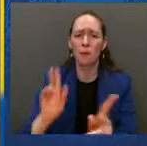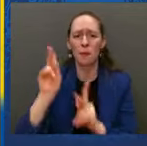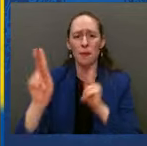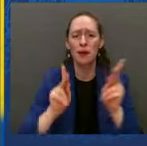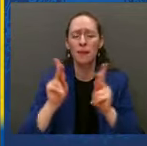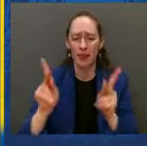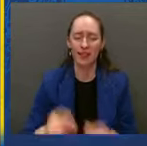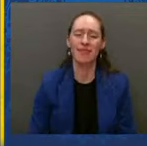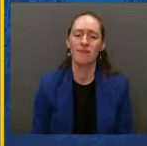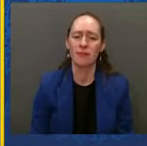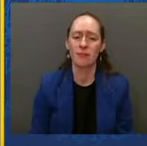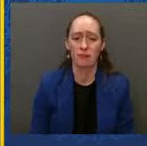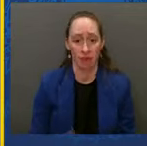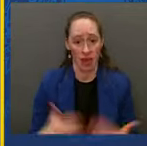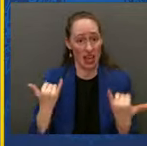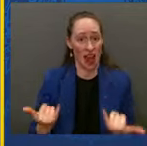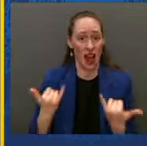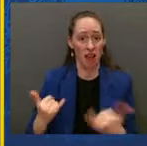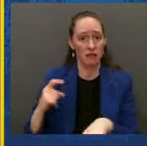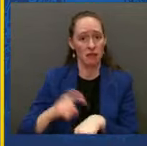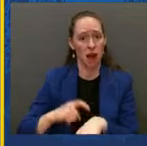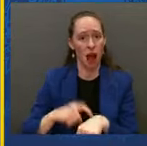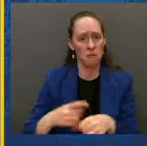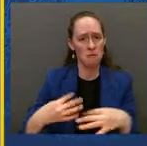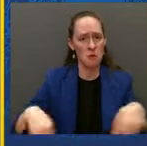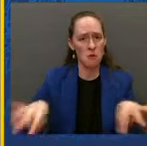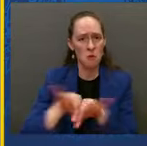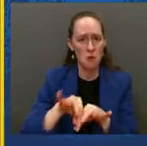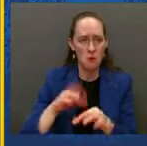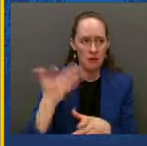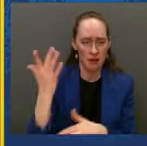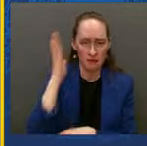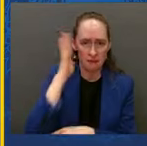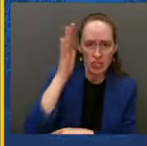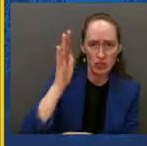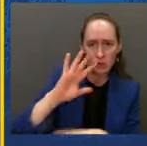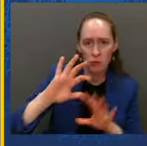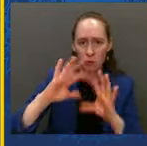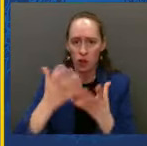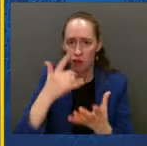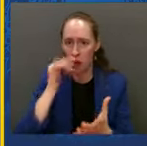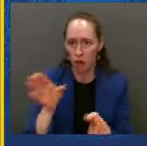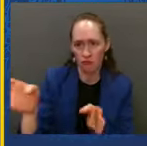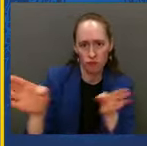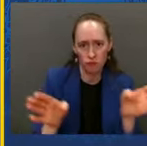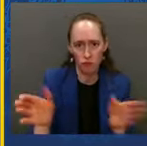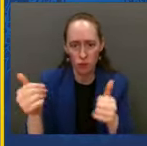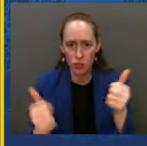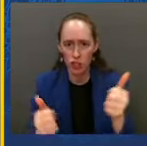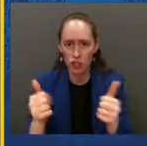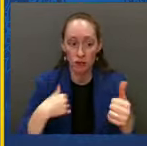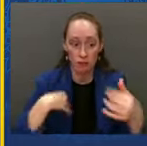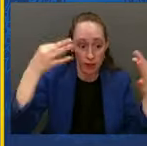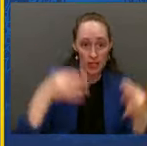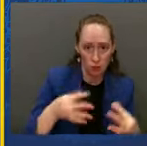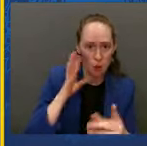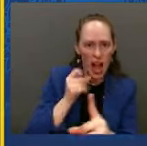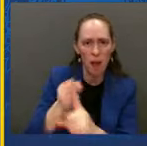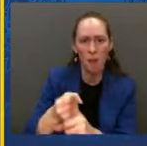or so are going to determine and shape our lives for decades to come. That's true for